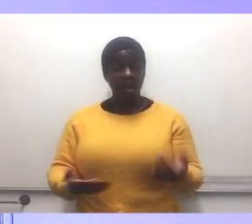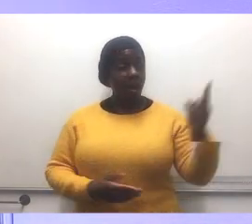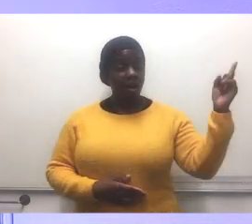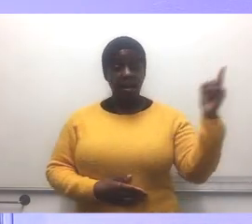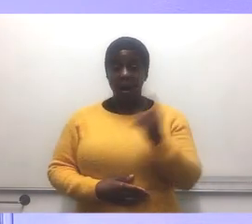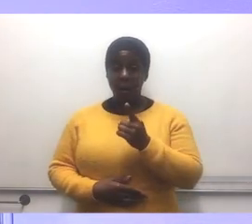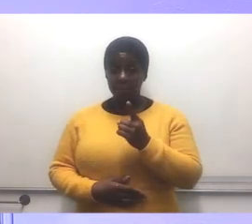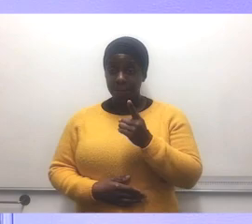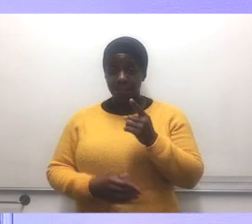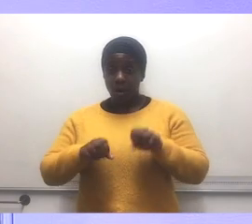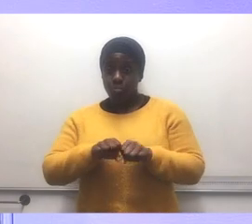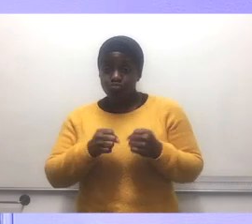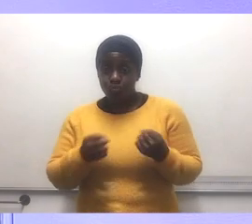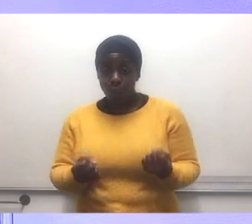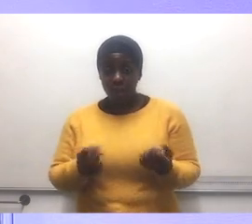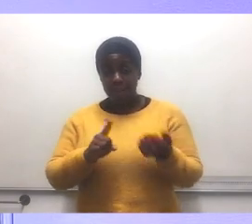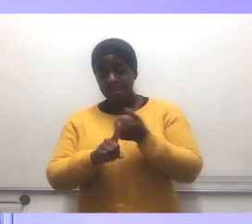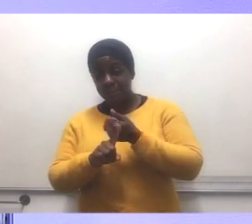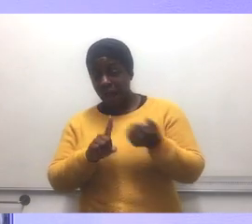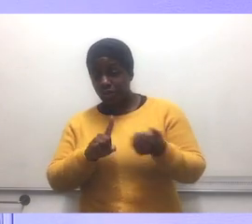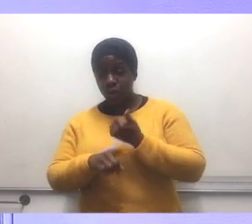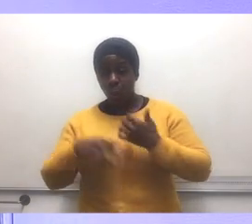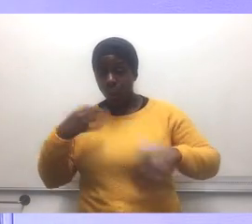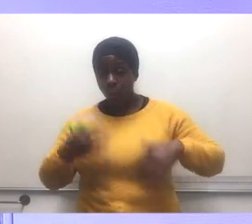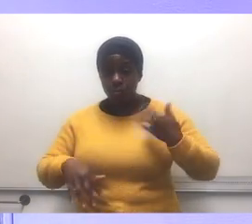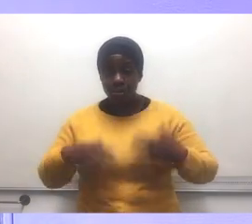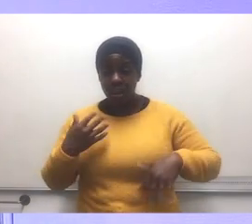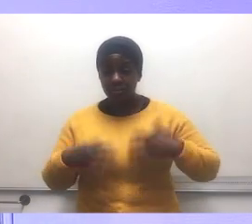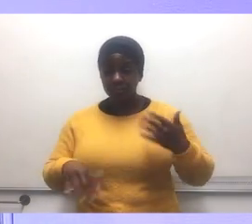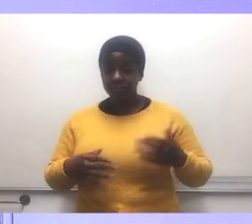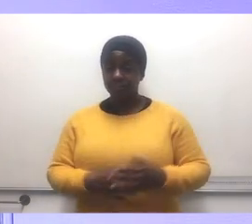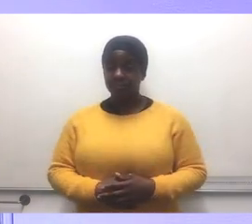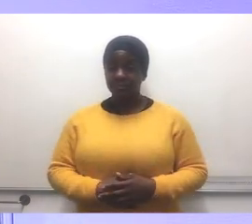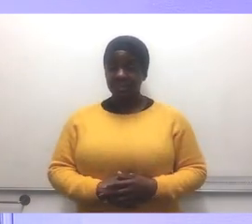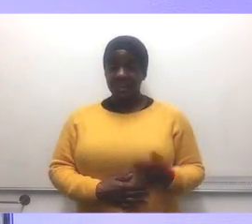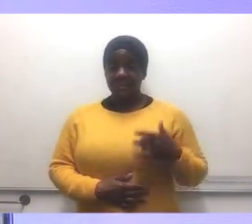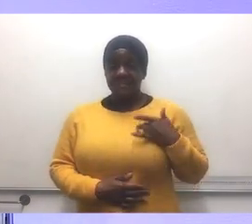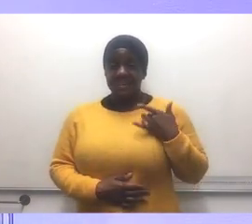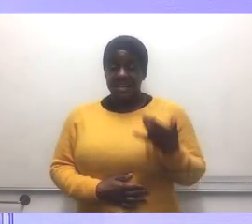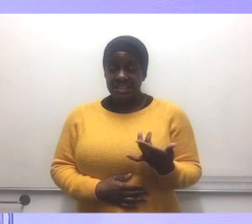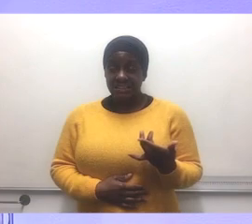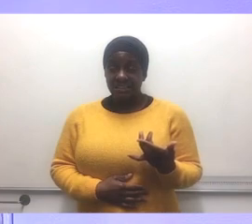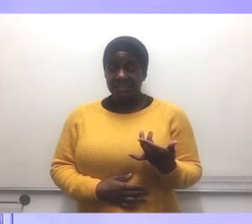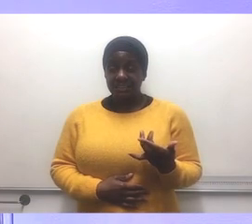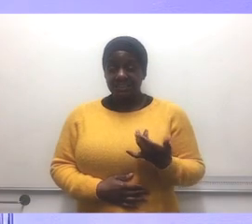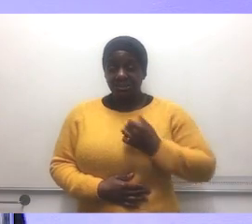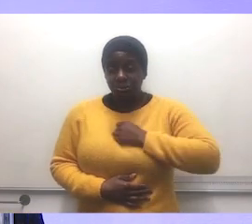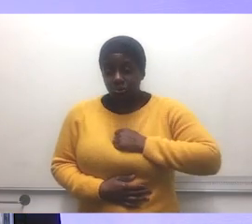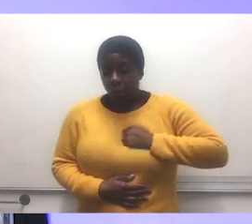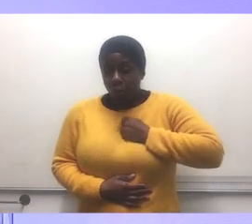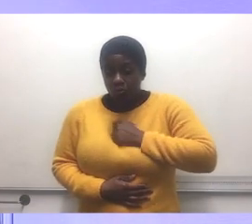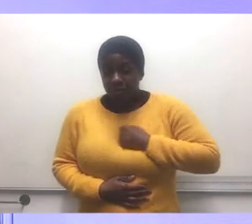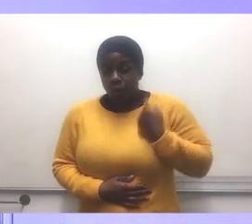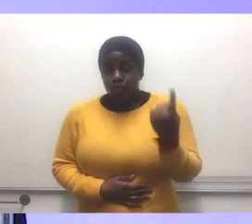to him broken, battered, wounded. I know tonight you might be feeling so sorry for